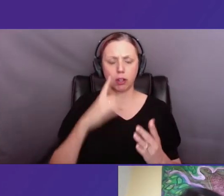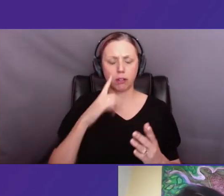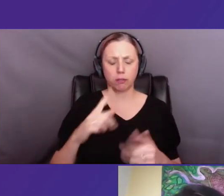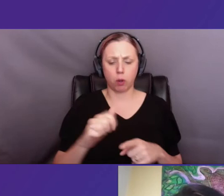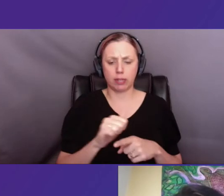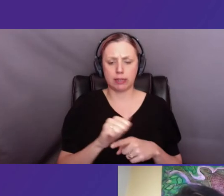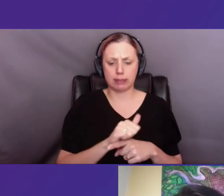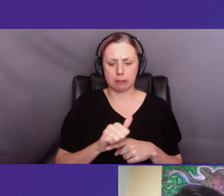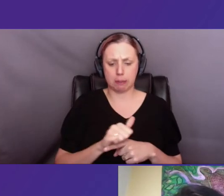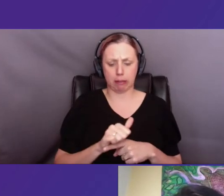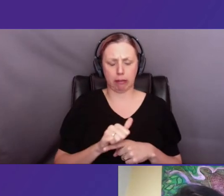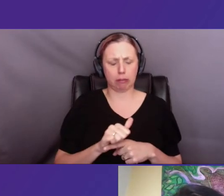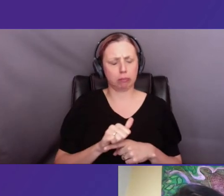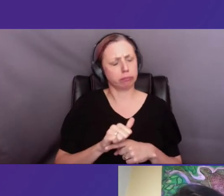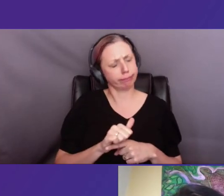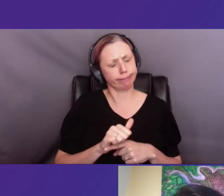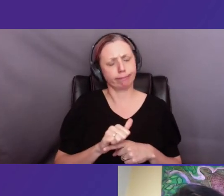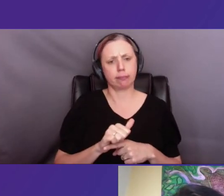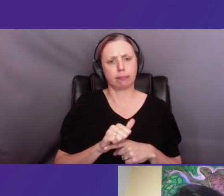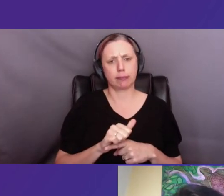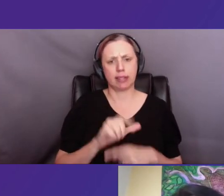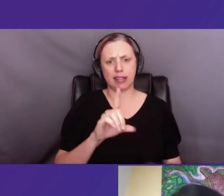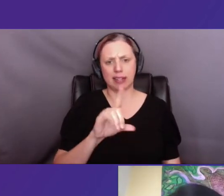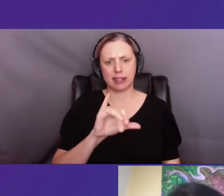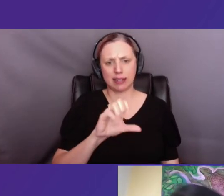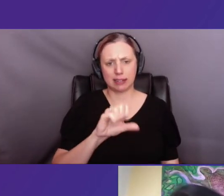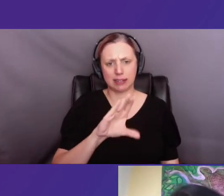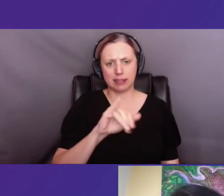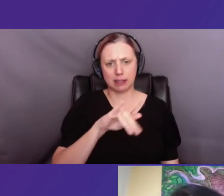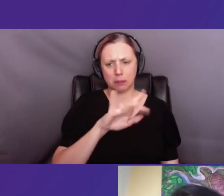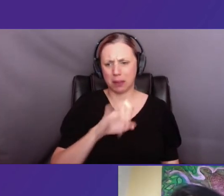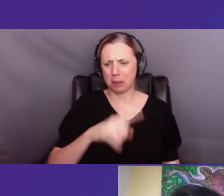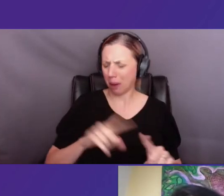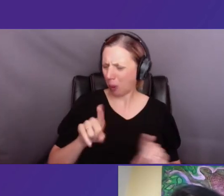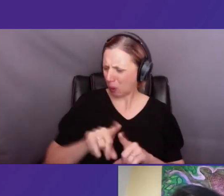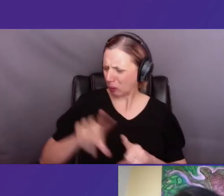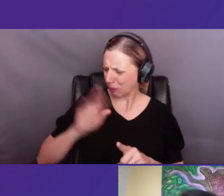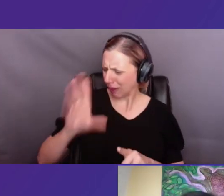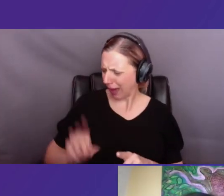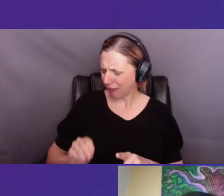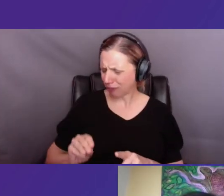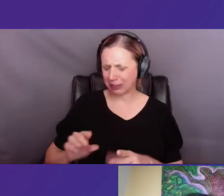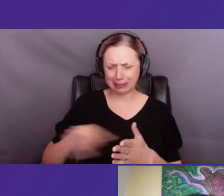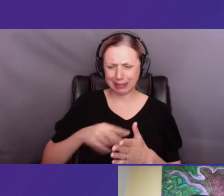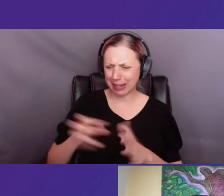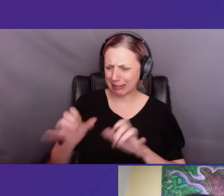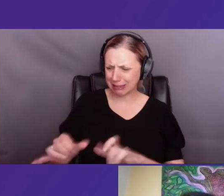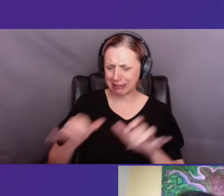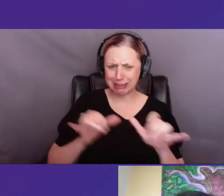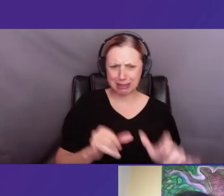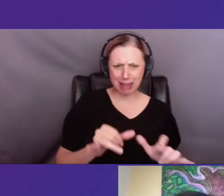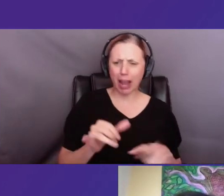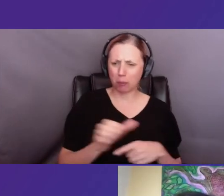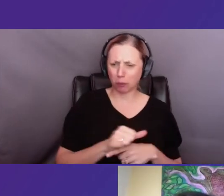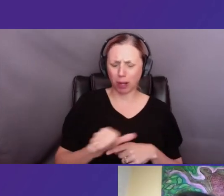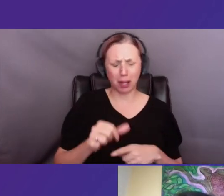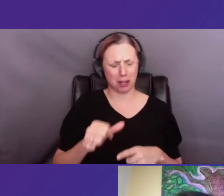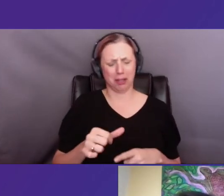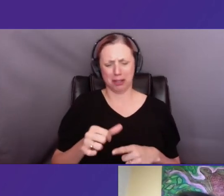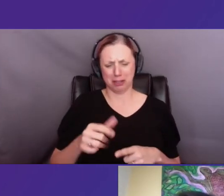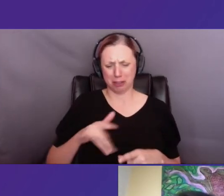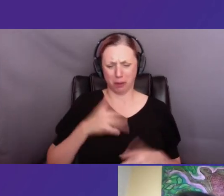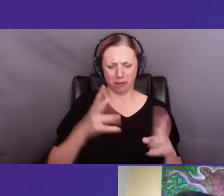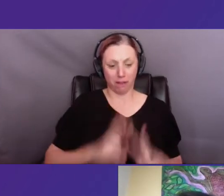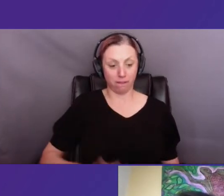And I would say, well, so is African dance. So there was this tremendous amount of value placed on